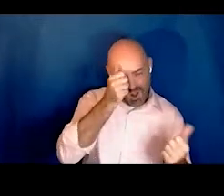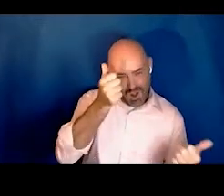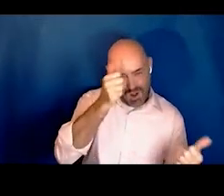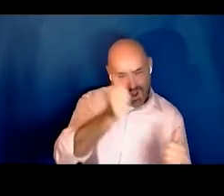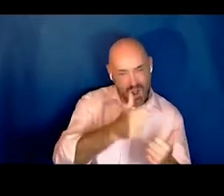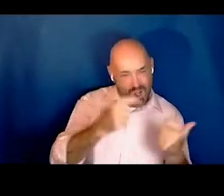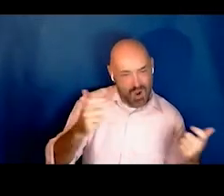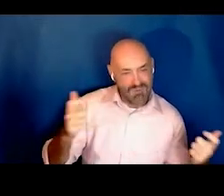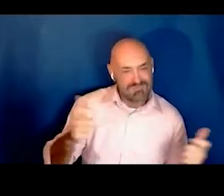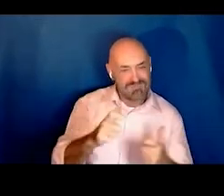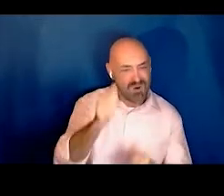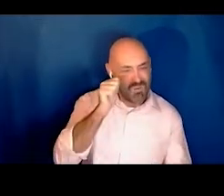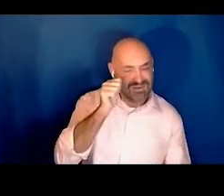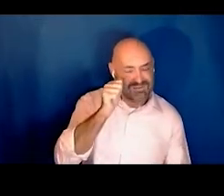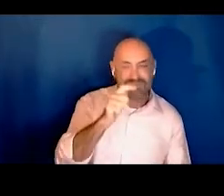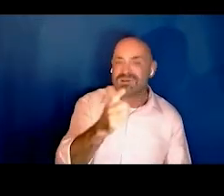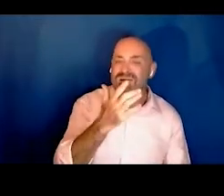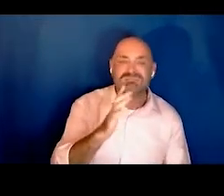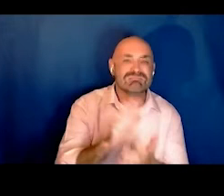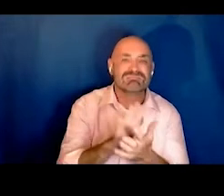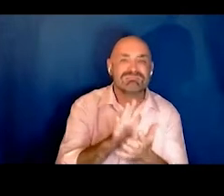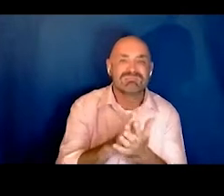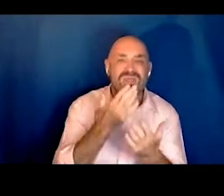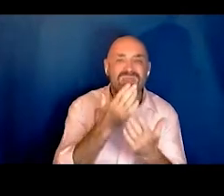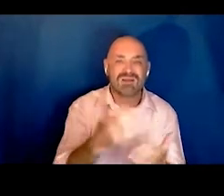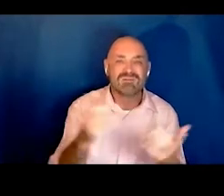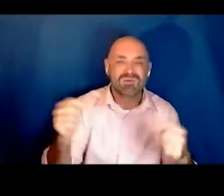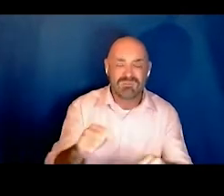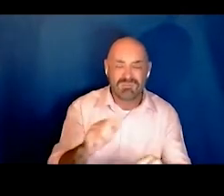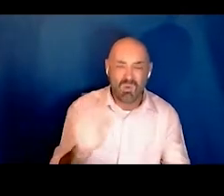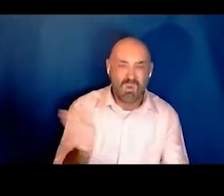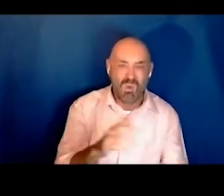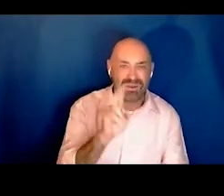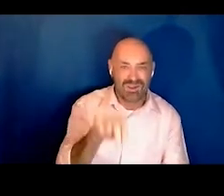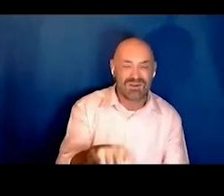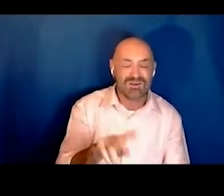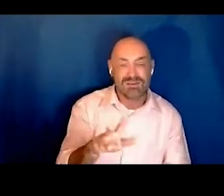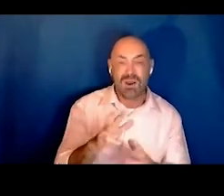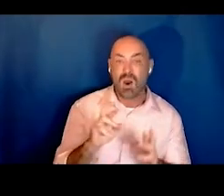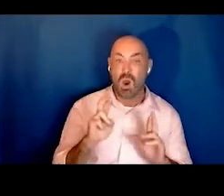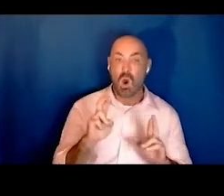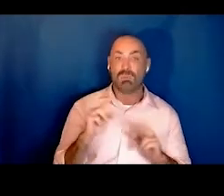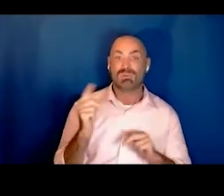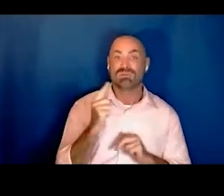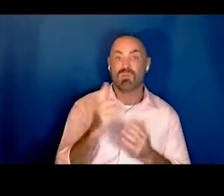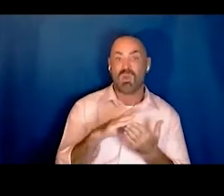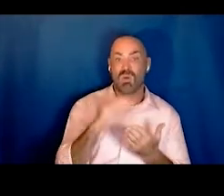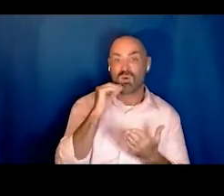Excellent. So it's wonderful to see you all here, and hopefully everyone will take something new away.